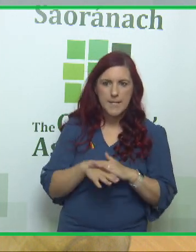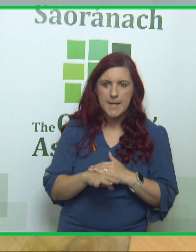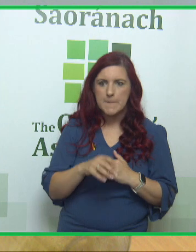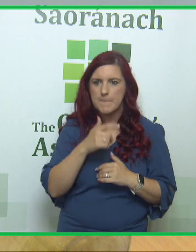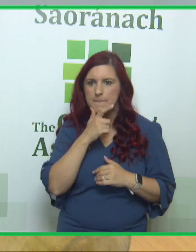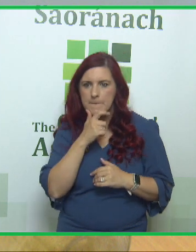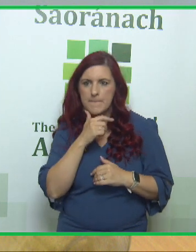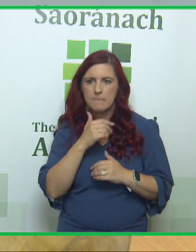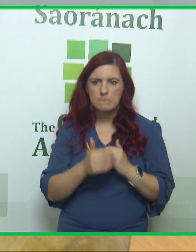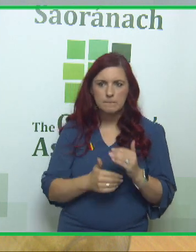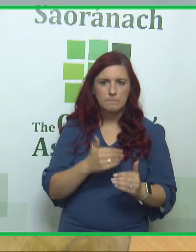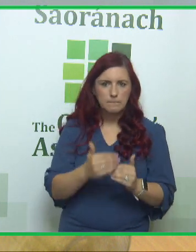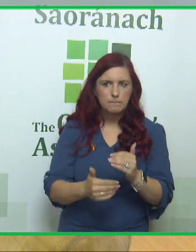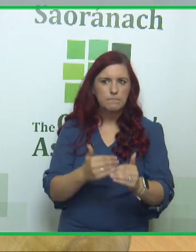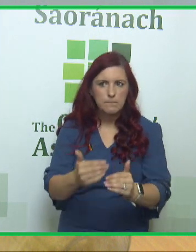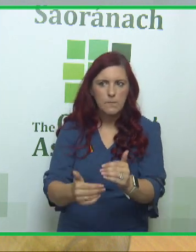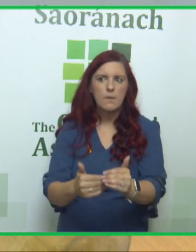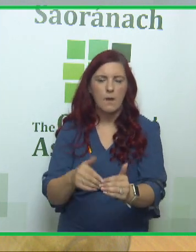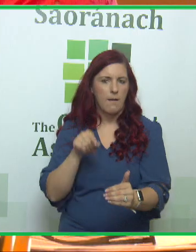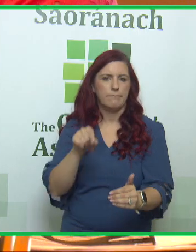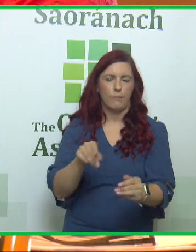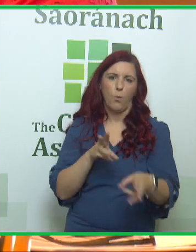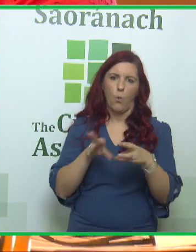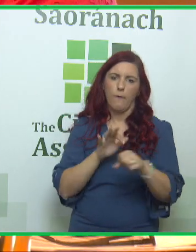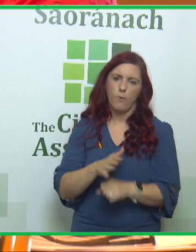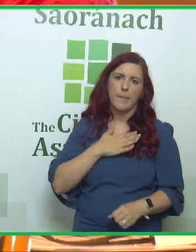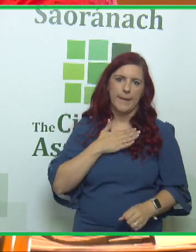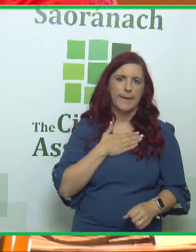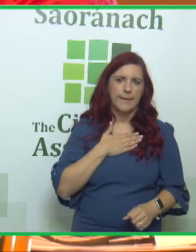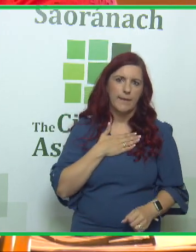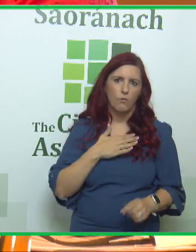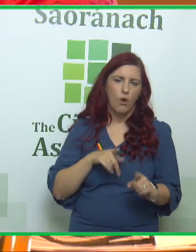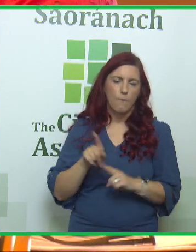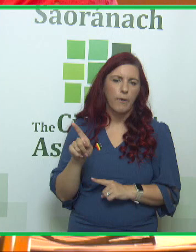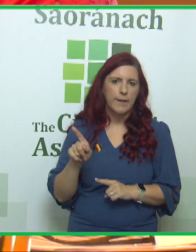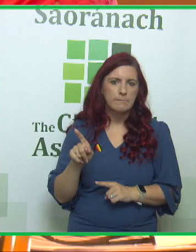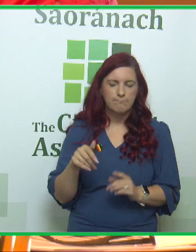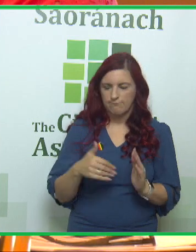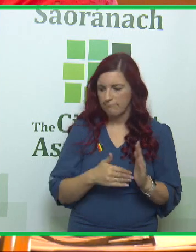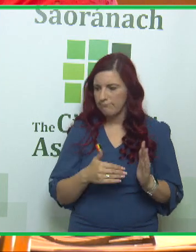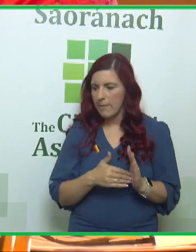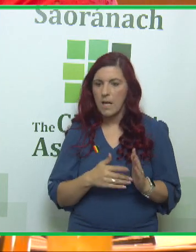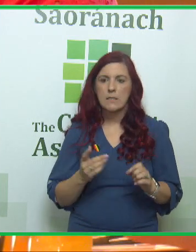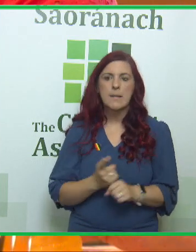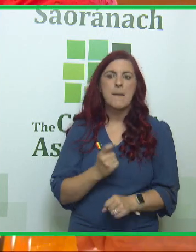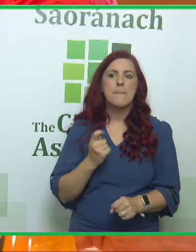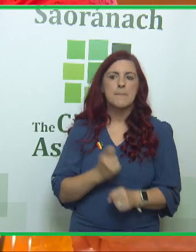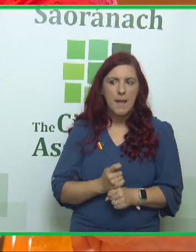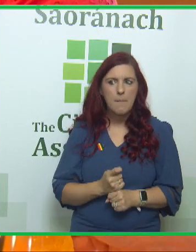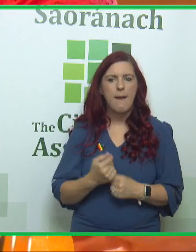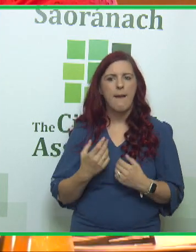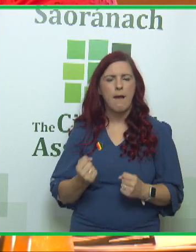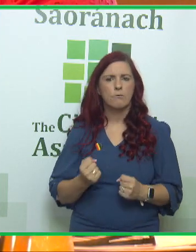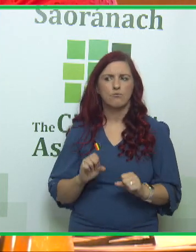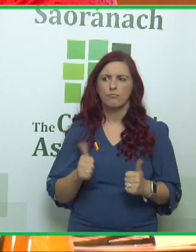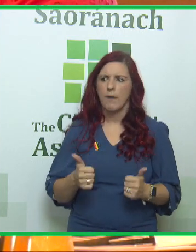into the fitness, and that's what really worked for me for my recovery as well. And while I was doing that, I got an opportunity to be a